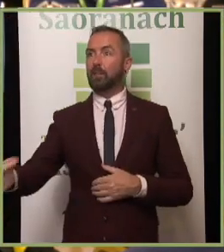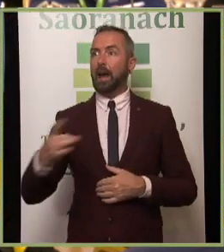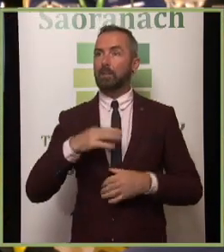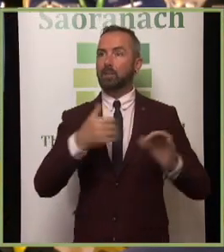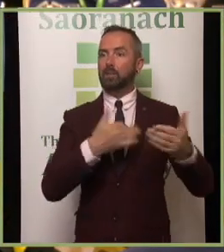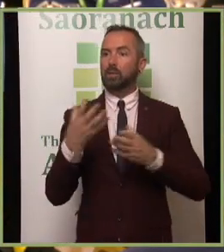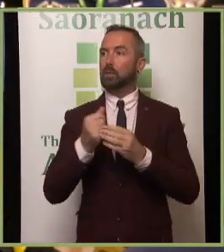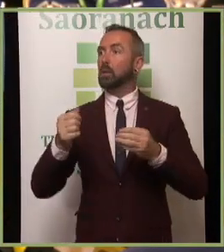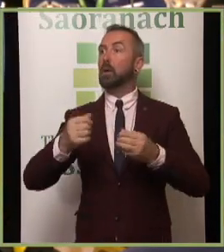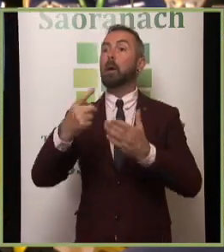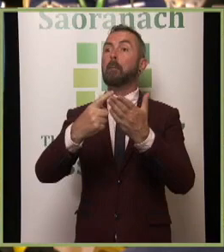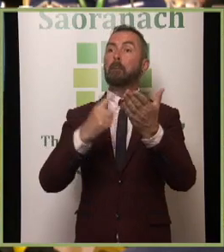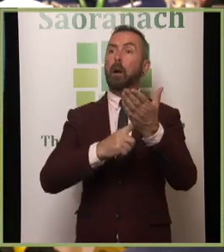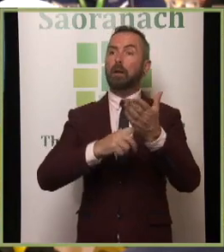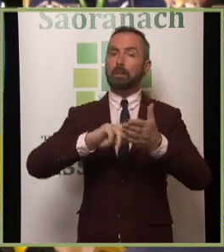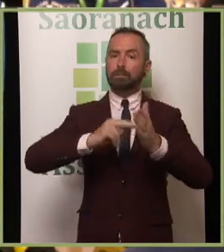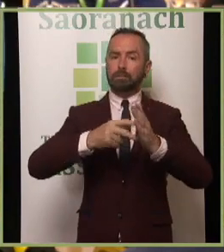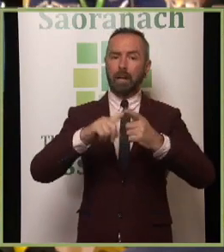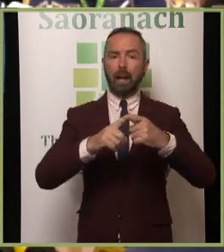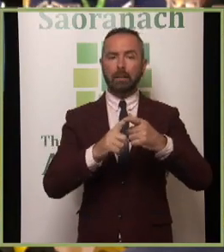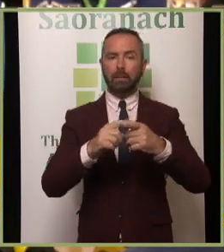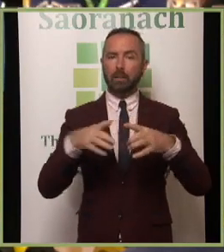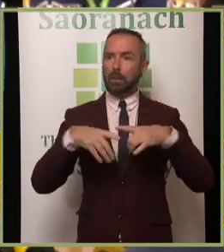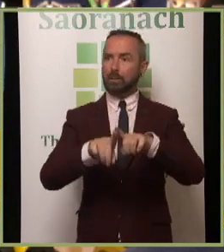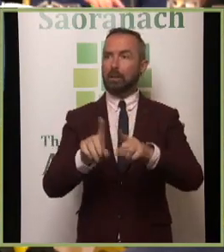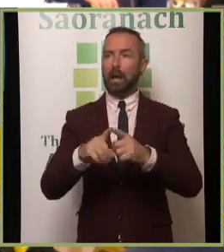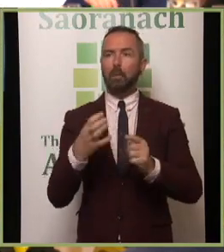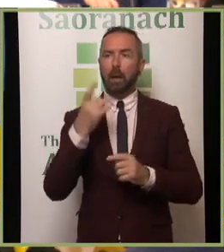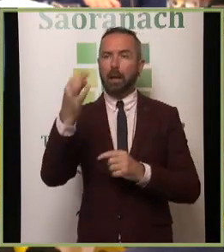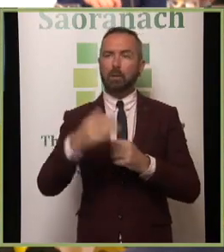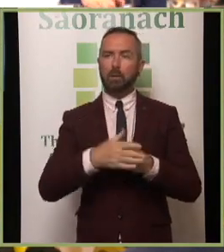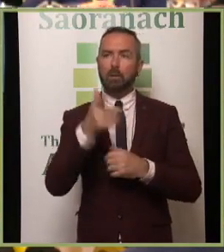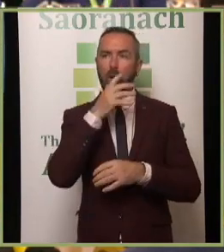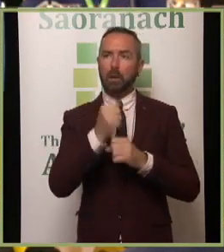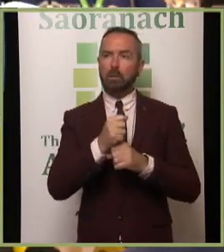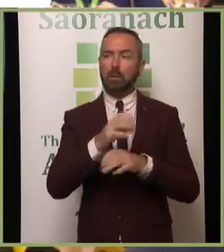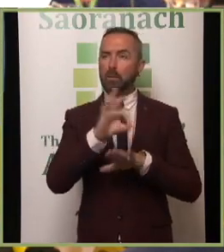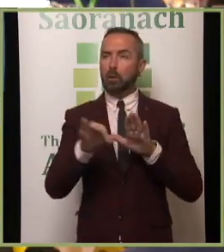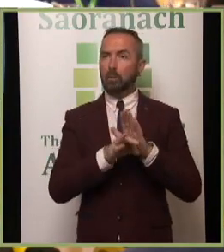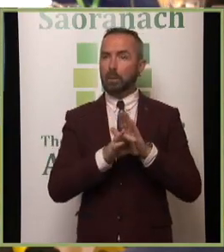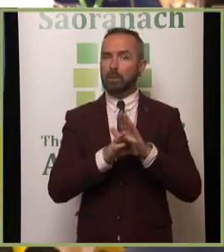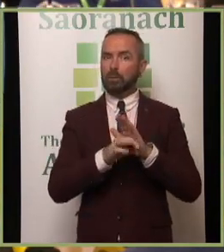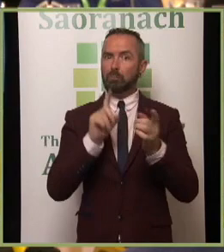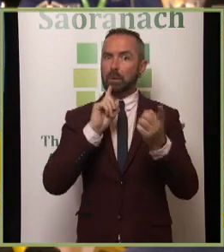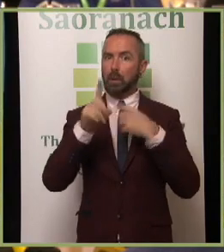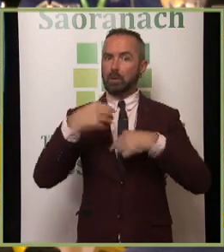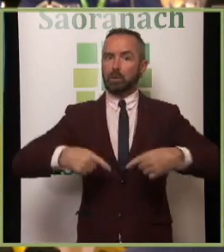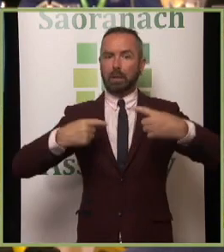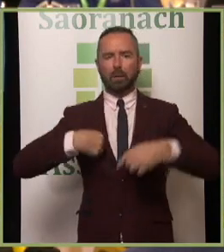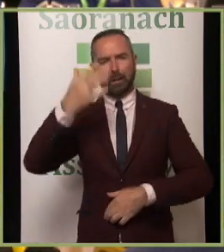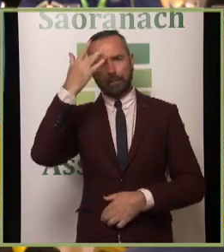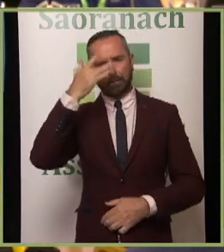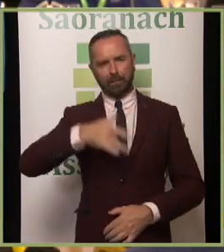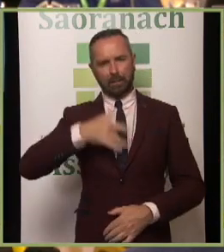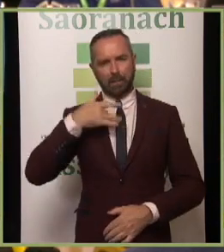synergies, and we've been asked to opportunities to improve the state's response to the challenge. I think that the lack of long-term thinking, the lack of